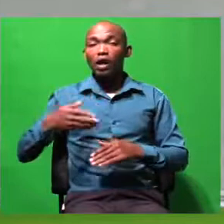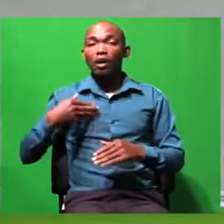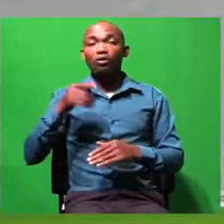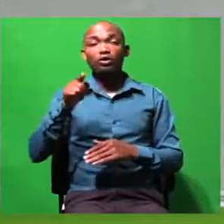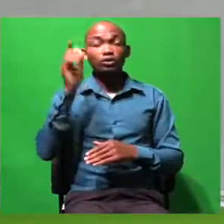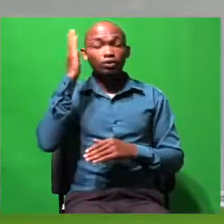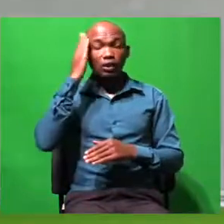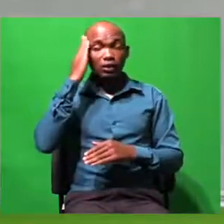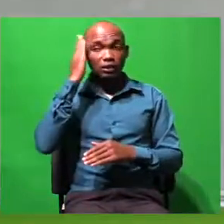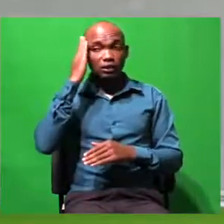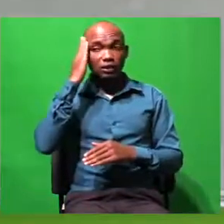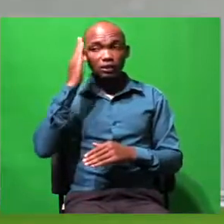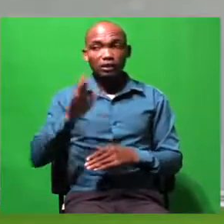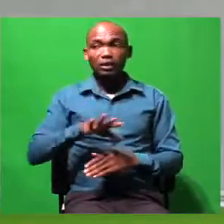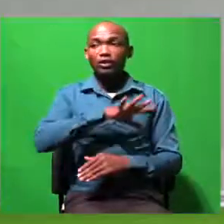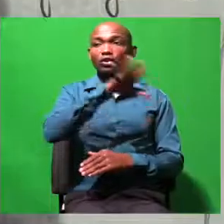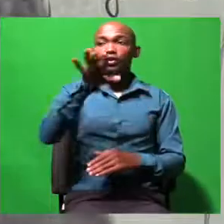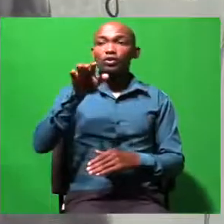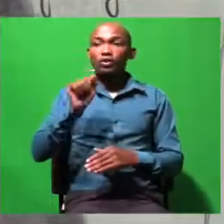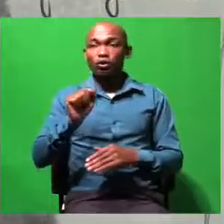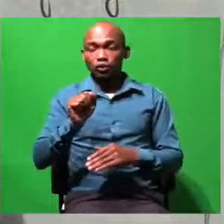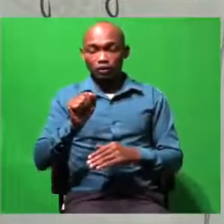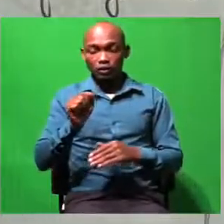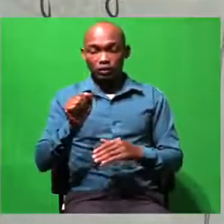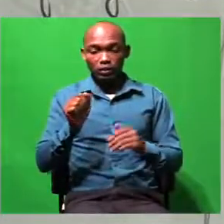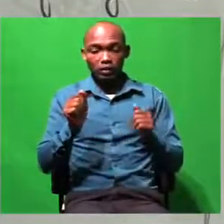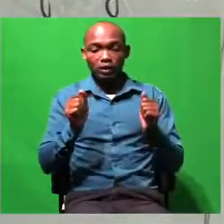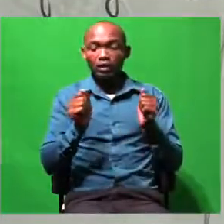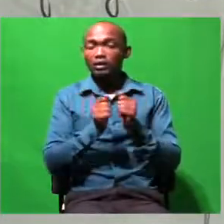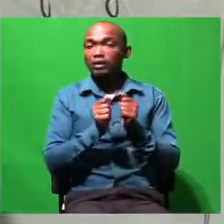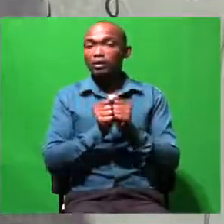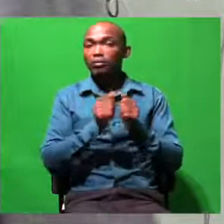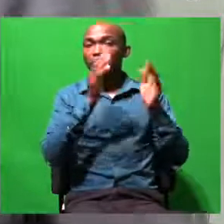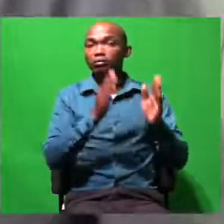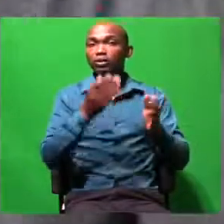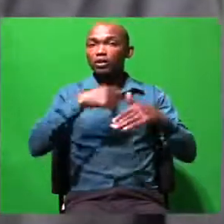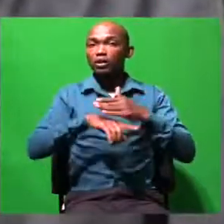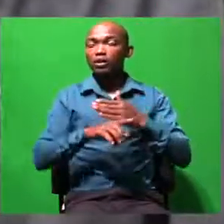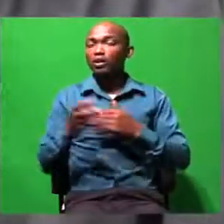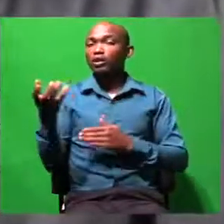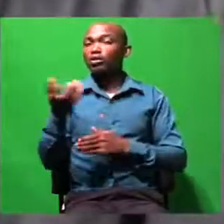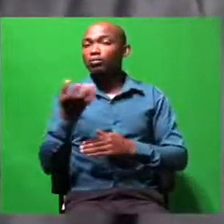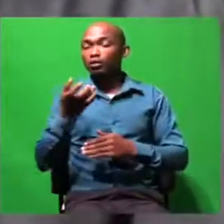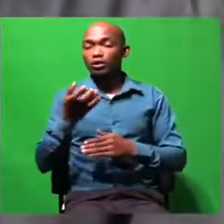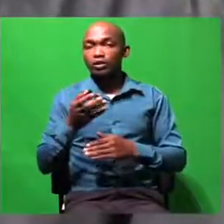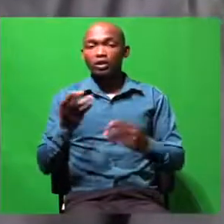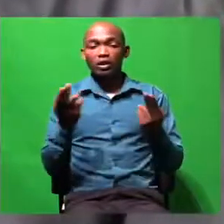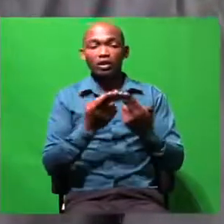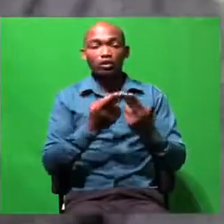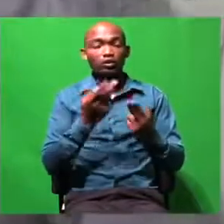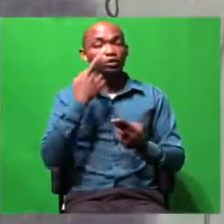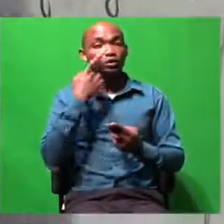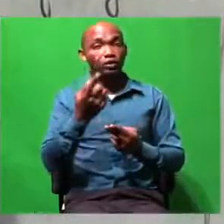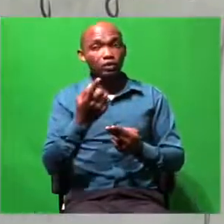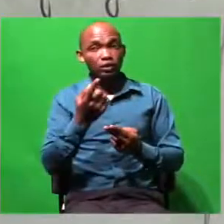things I want you to understand are those something like special group in the communities. And